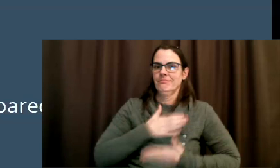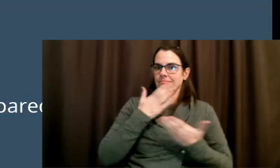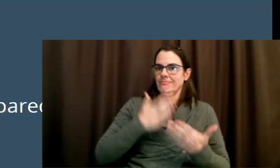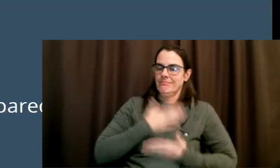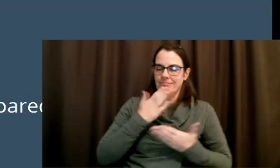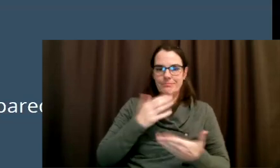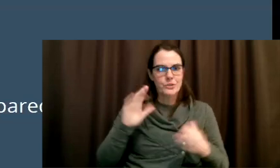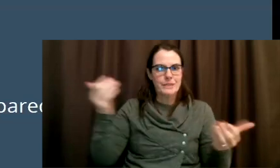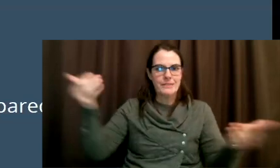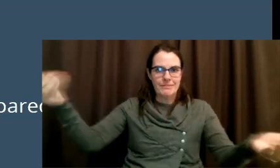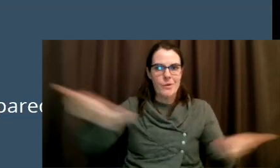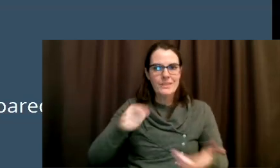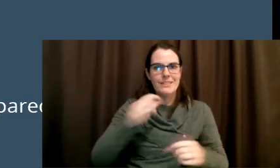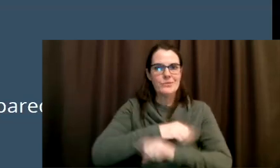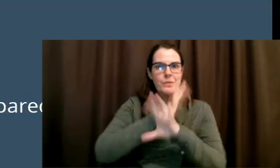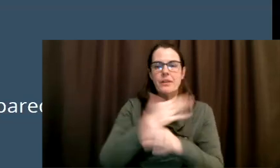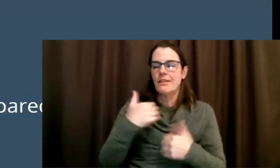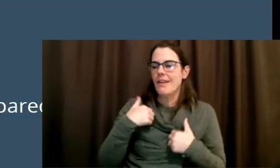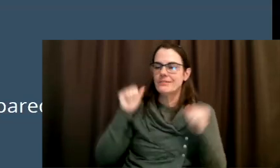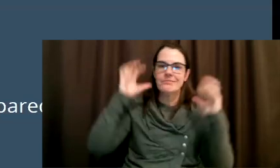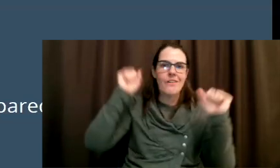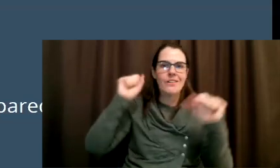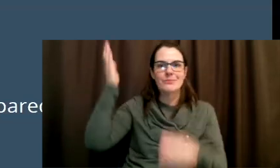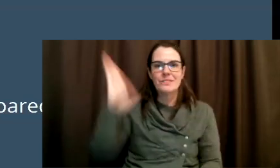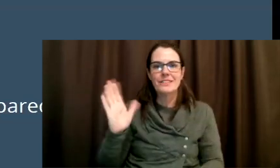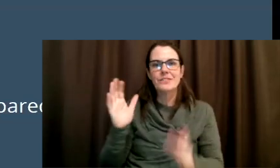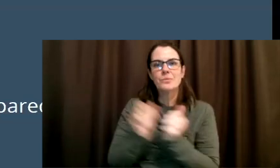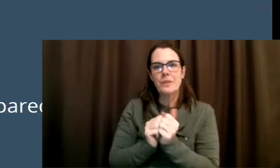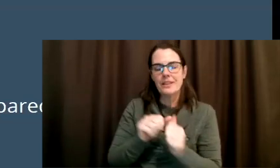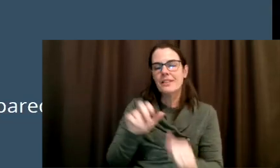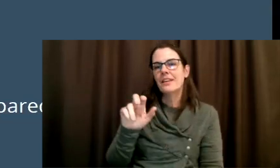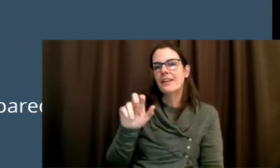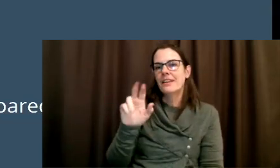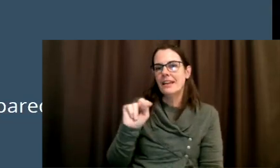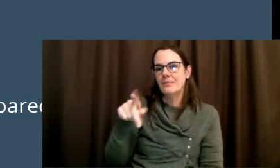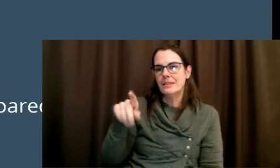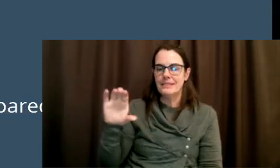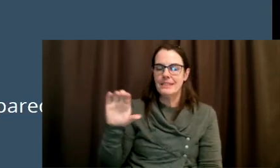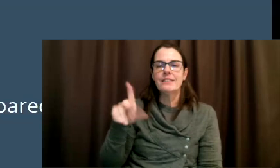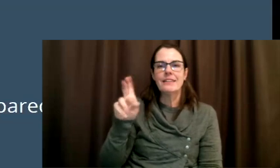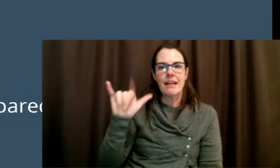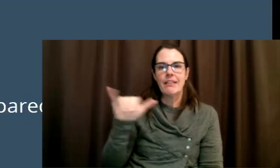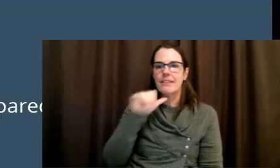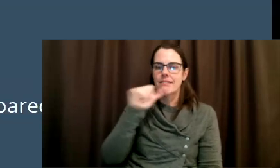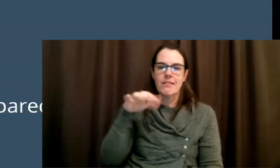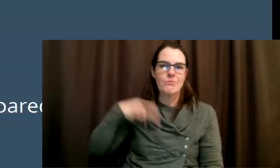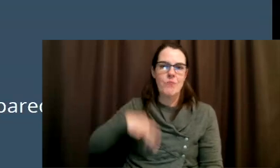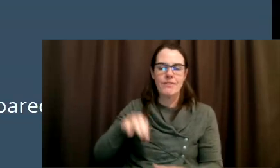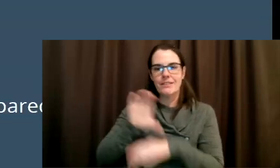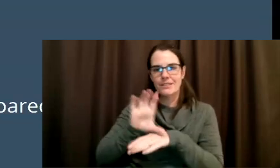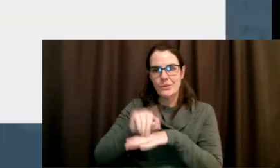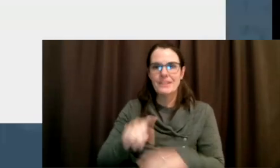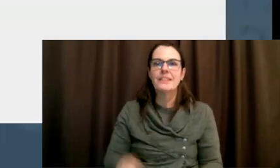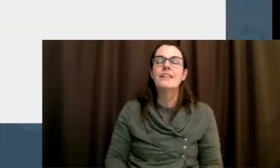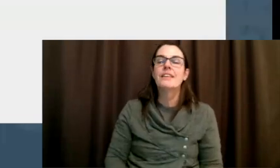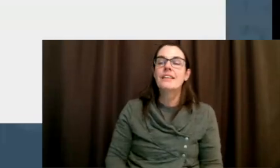on some awesome presenters from the team with Kelley Nonprofit Consulting. So I will let them introduce themselves